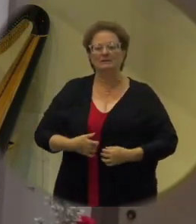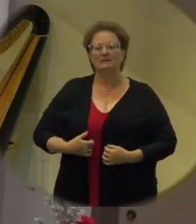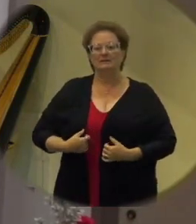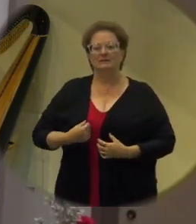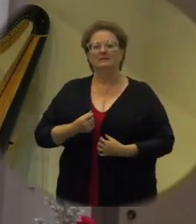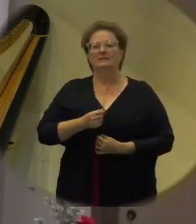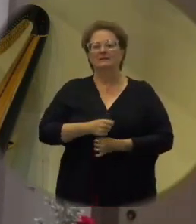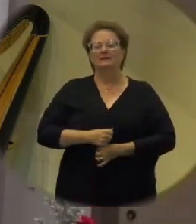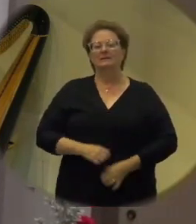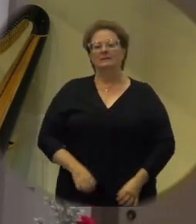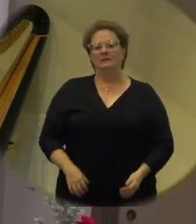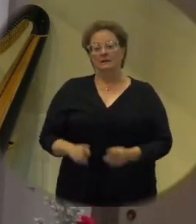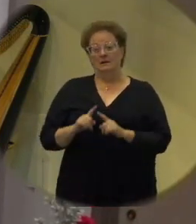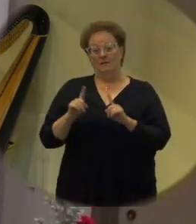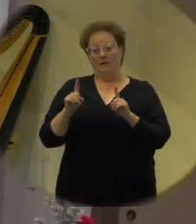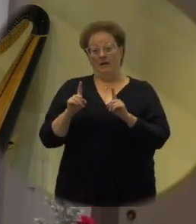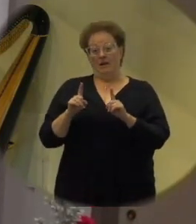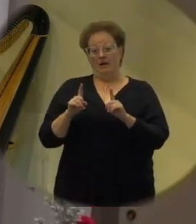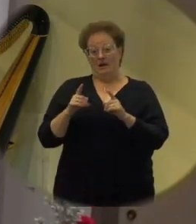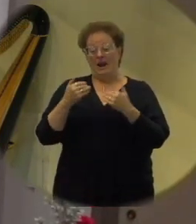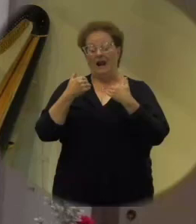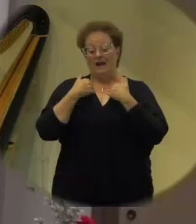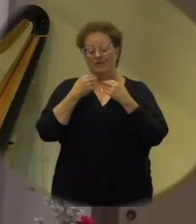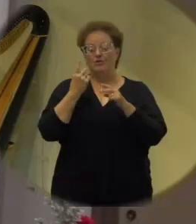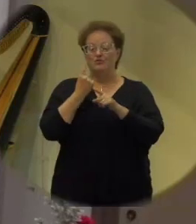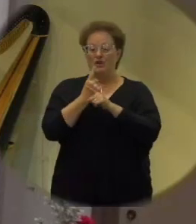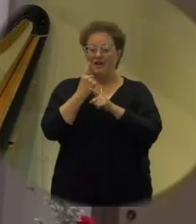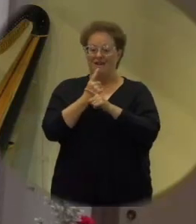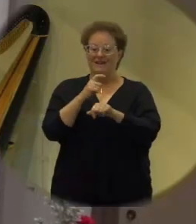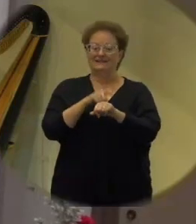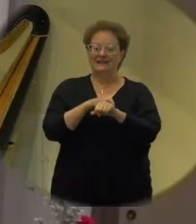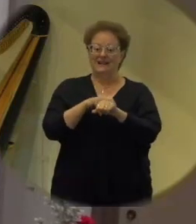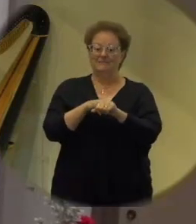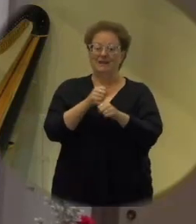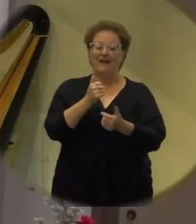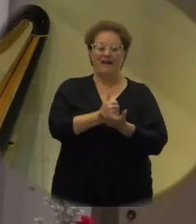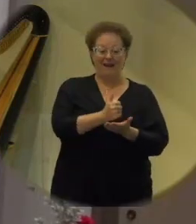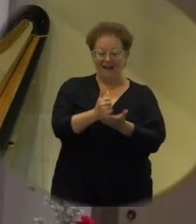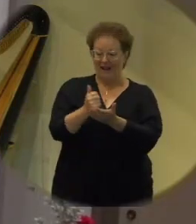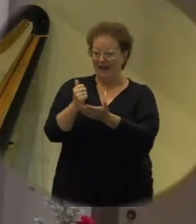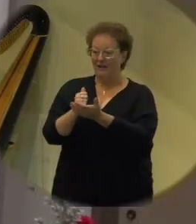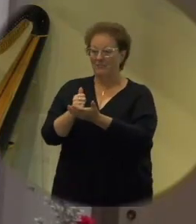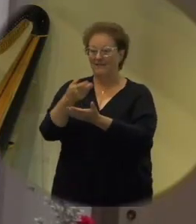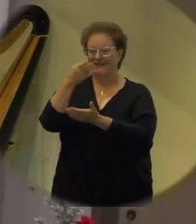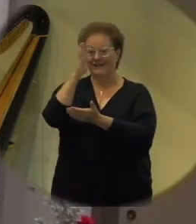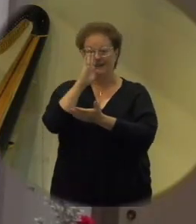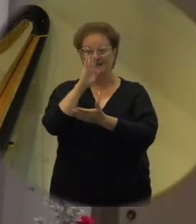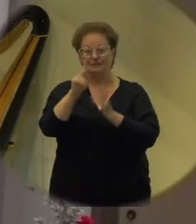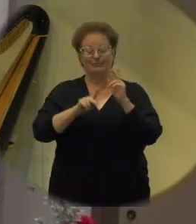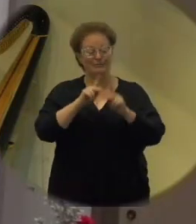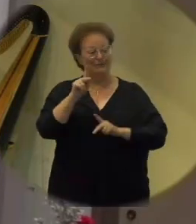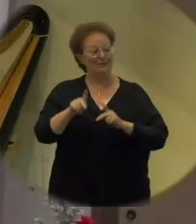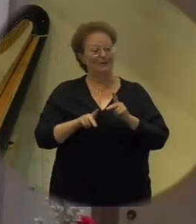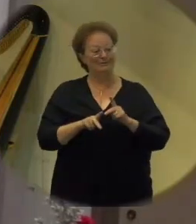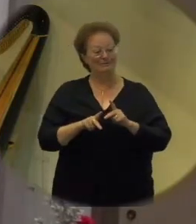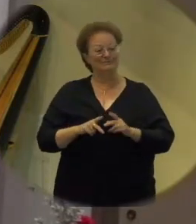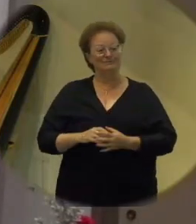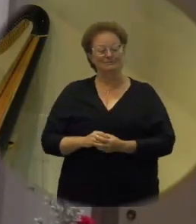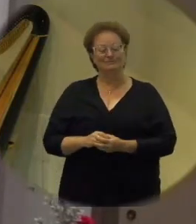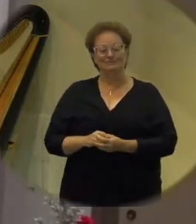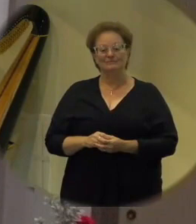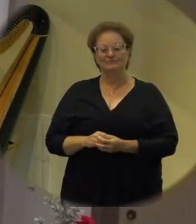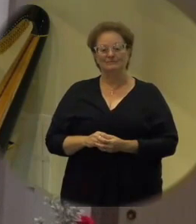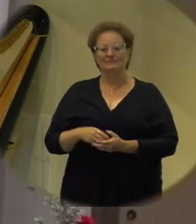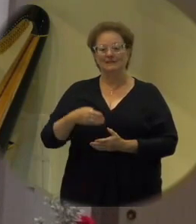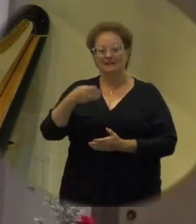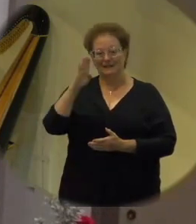you. But you have a moment in time to be his people, to be this for the sake of others, and God can do great things even